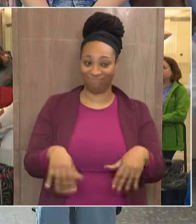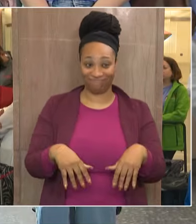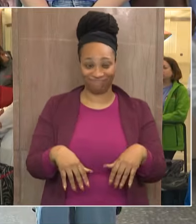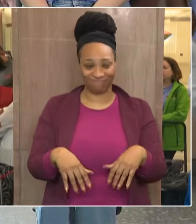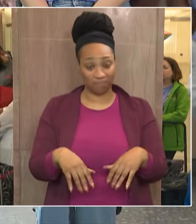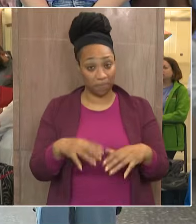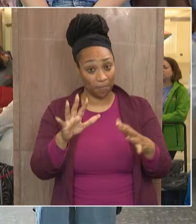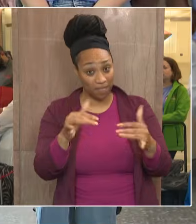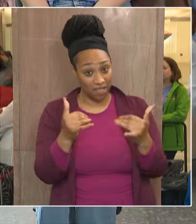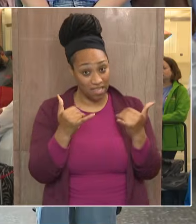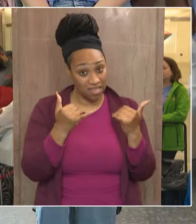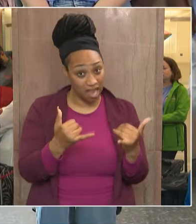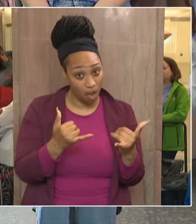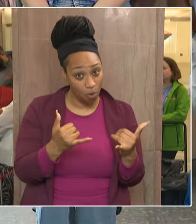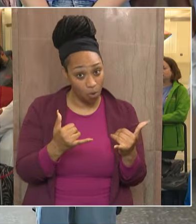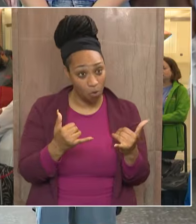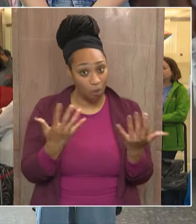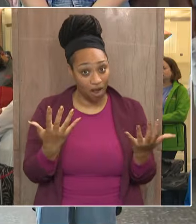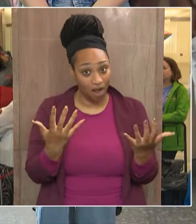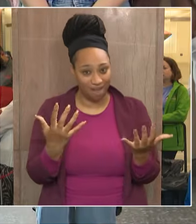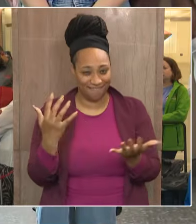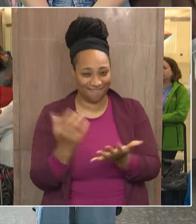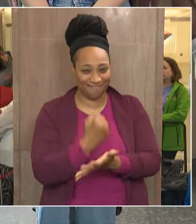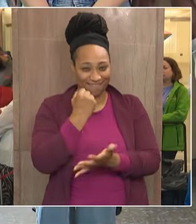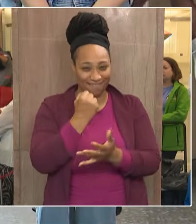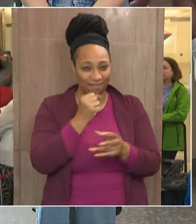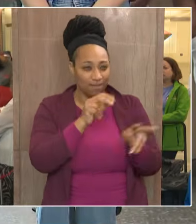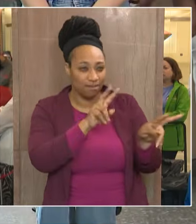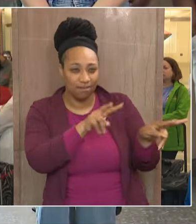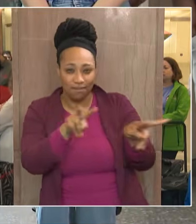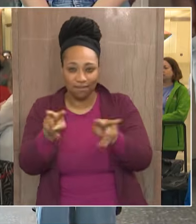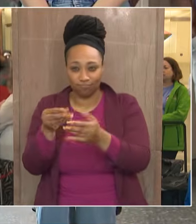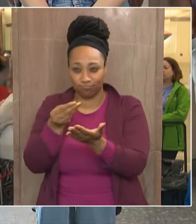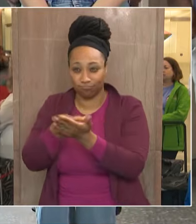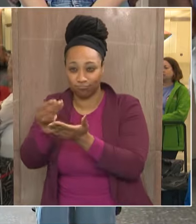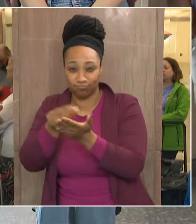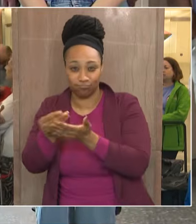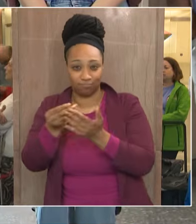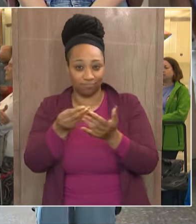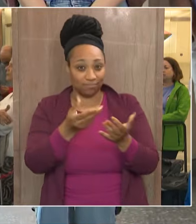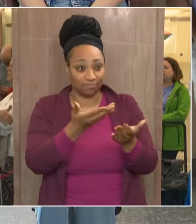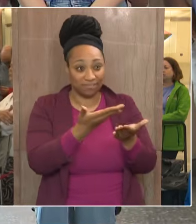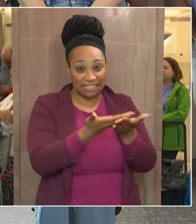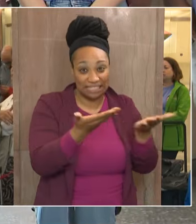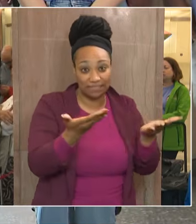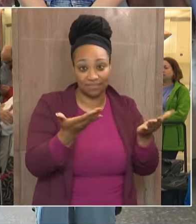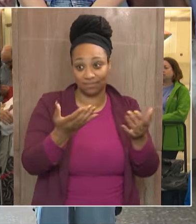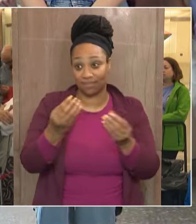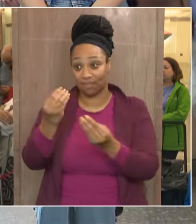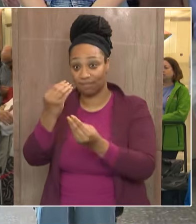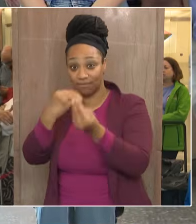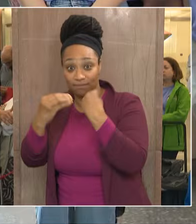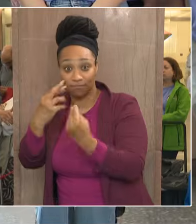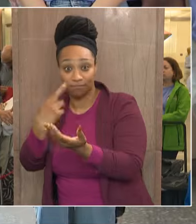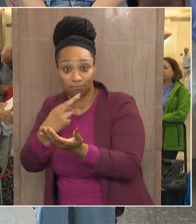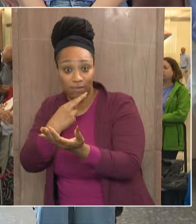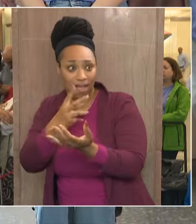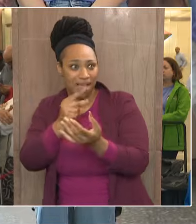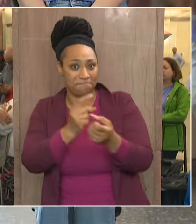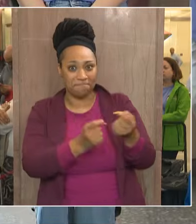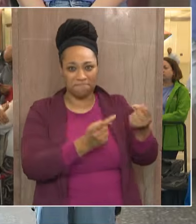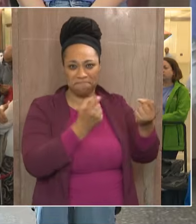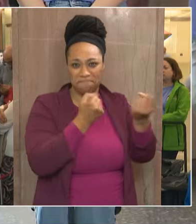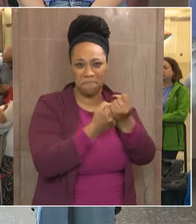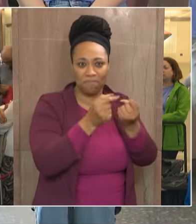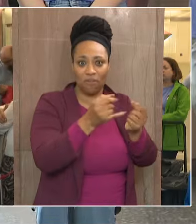shop local, dine local, and show our support for our entrepreneurs and our creators who fuel our